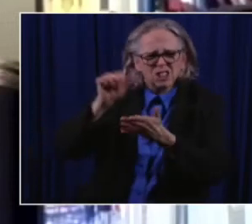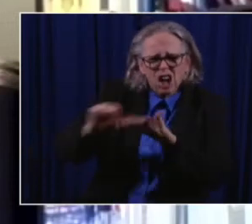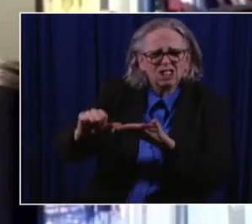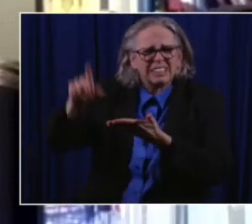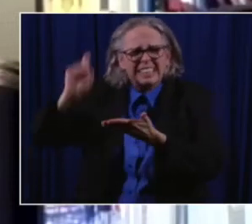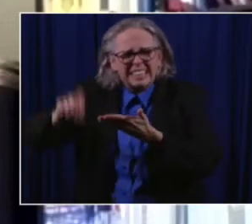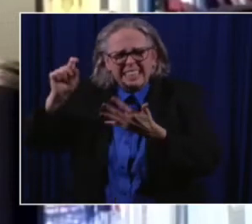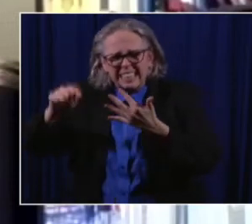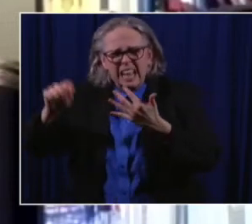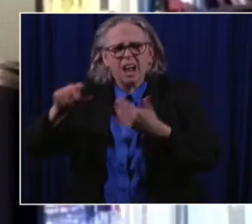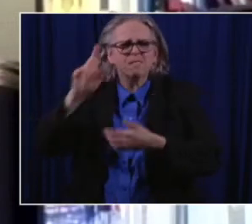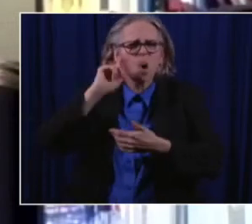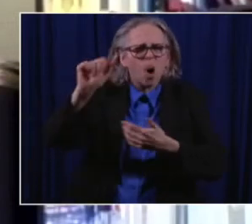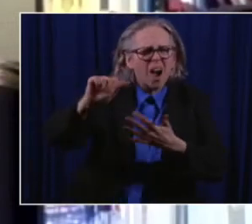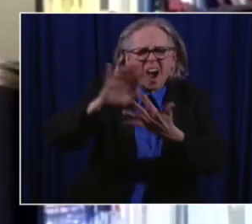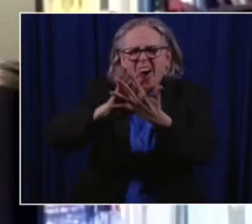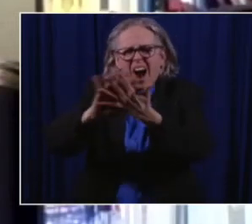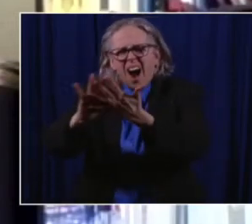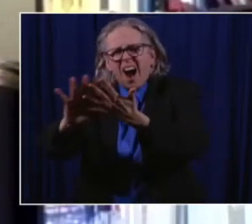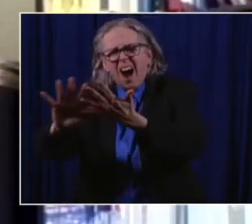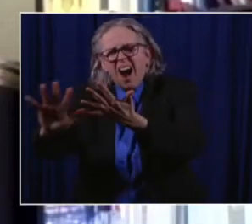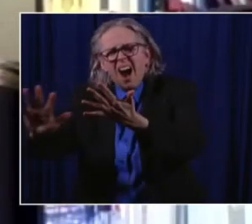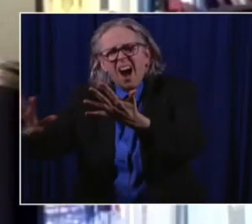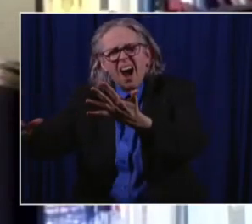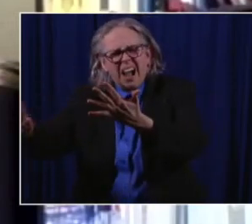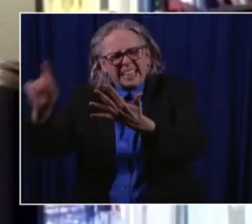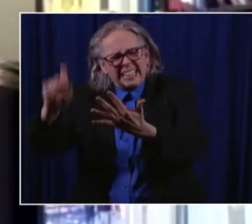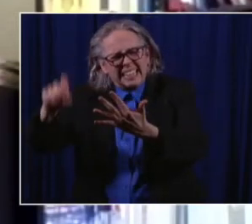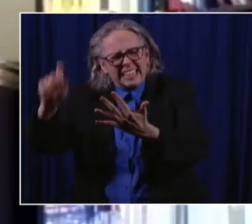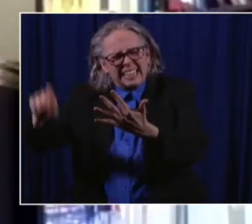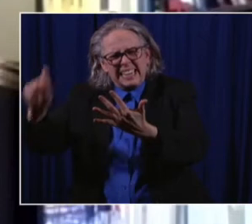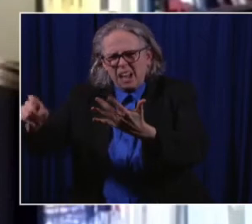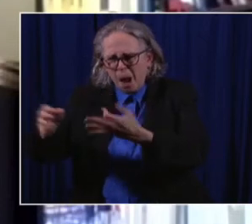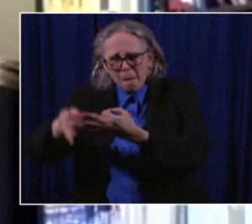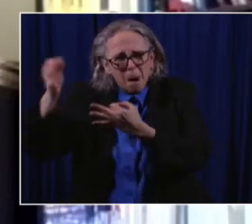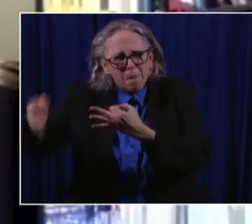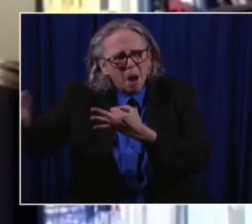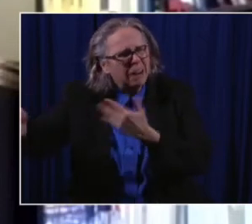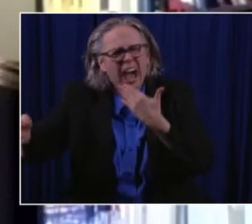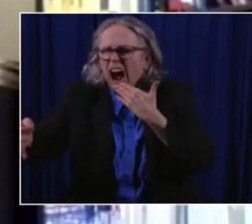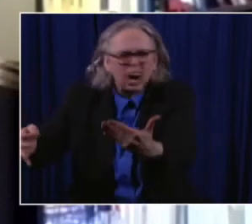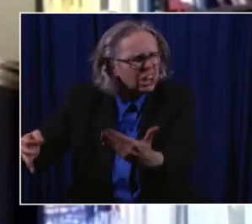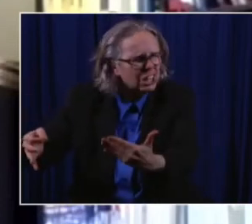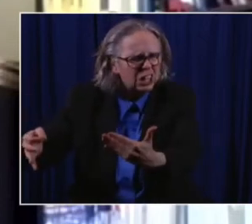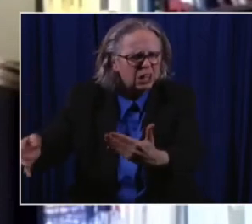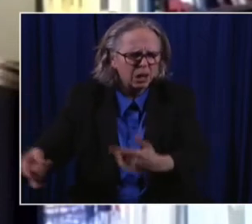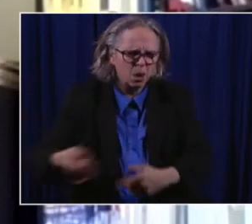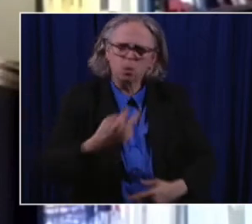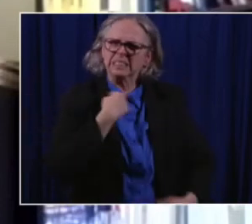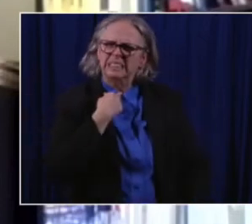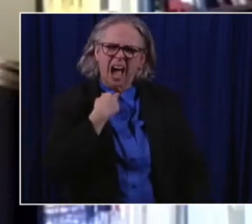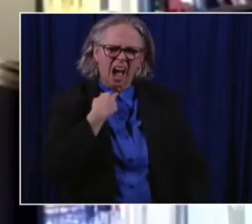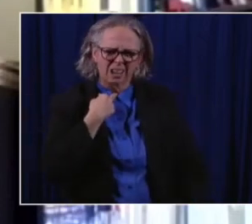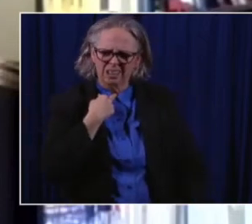This is not good to delay healthcare like this, but quite simply, the beds are filling up, and especially the ICU beds.